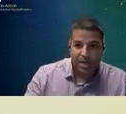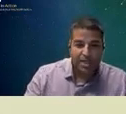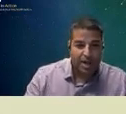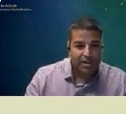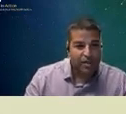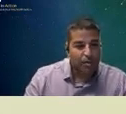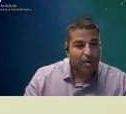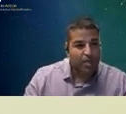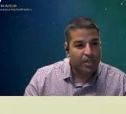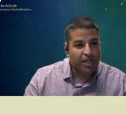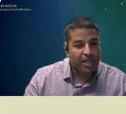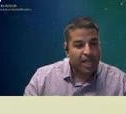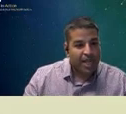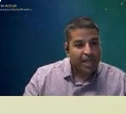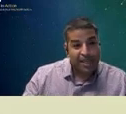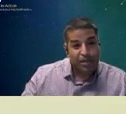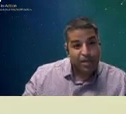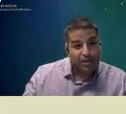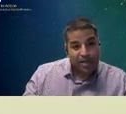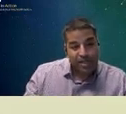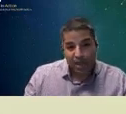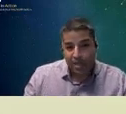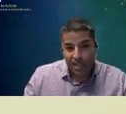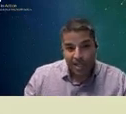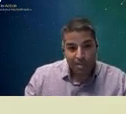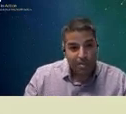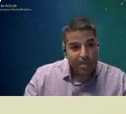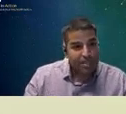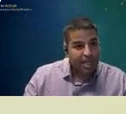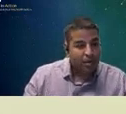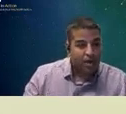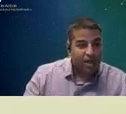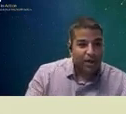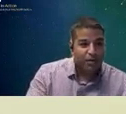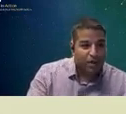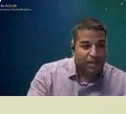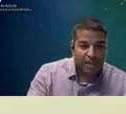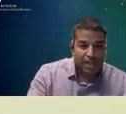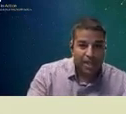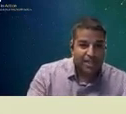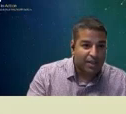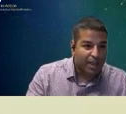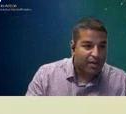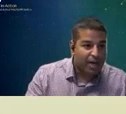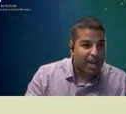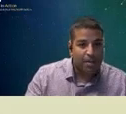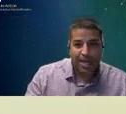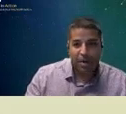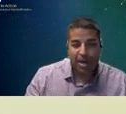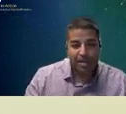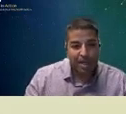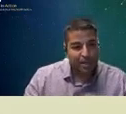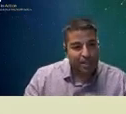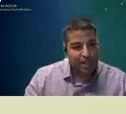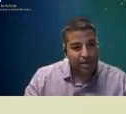storybook, an interactive storybook quite journey. The new version of this is launching in a couple months. We've got the current version that you can access online right now,